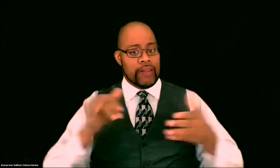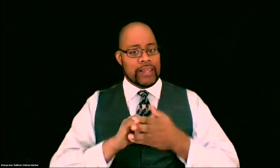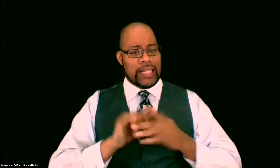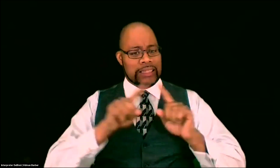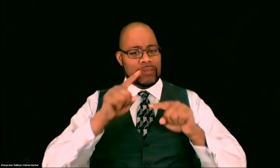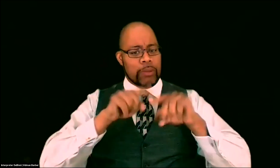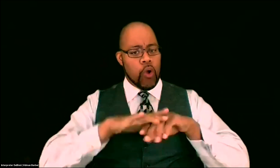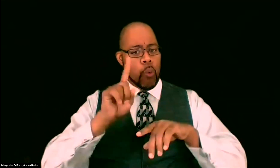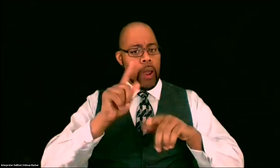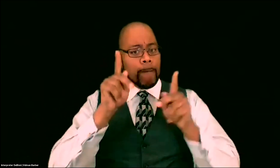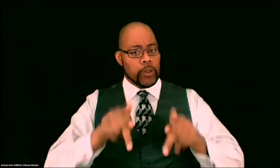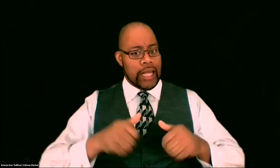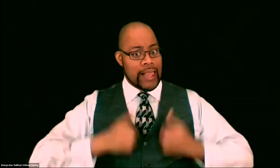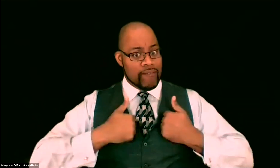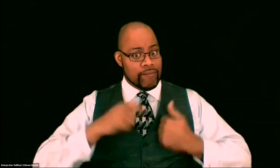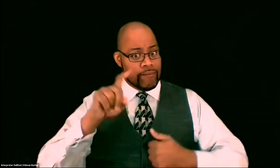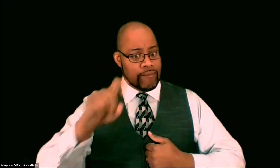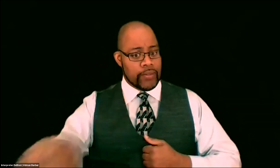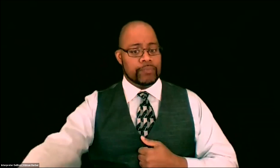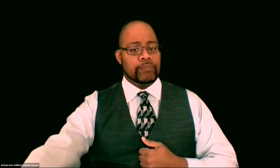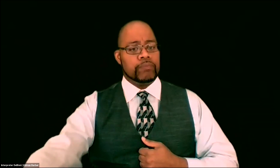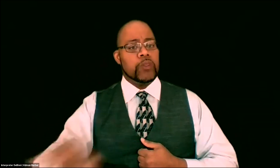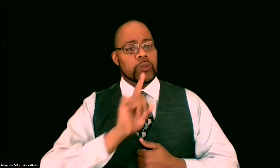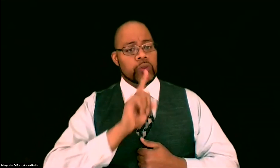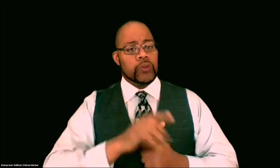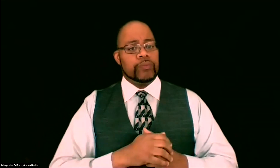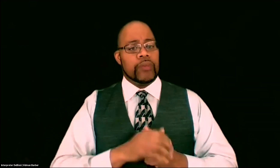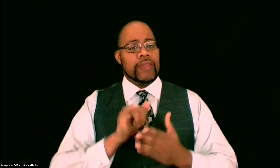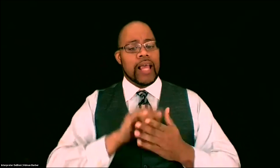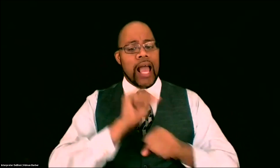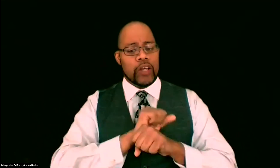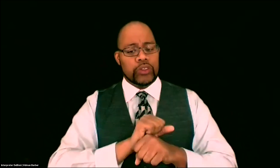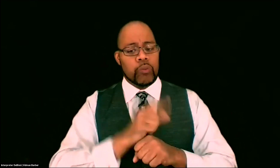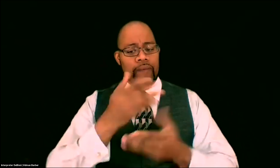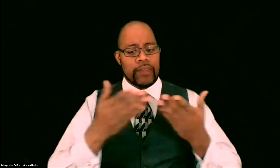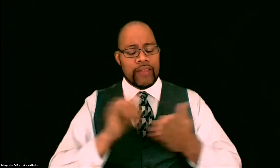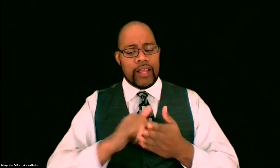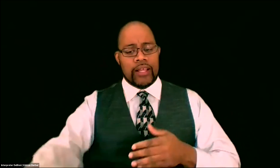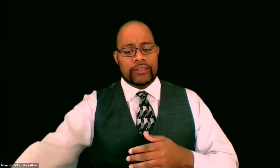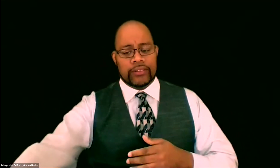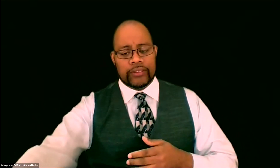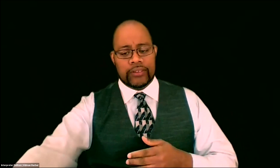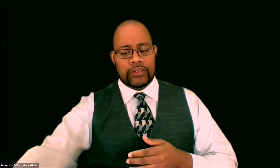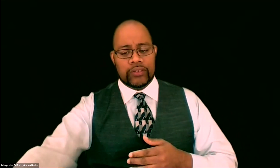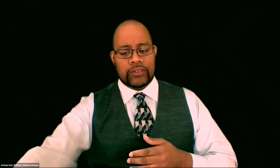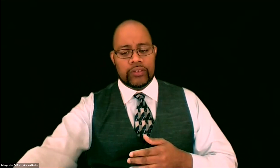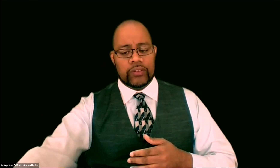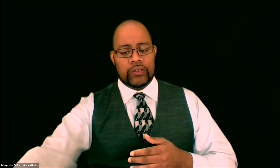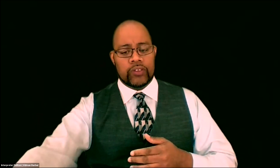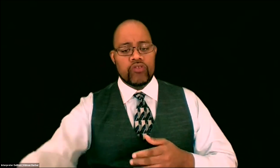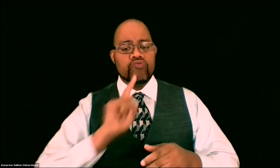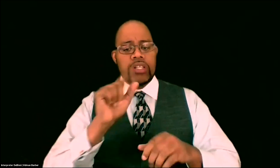depending on where one lives? Oh, for sure. This is actually one of the things that's really difficult